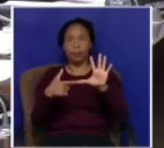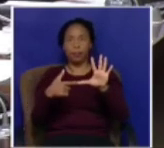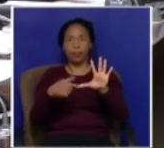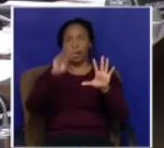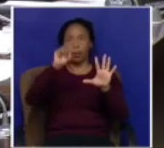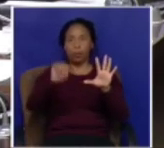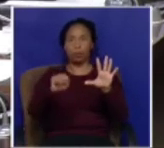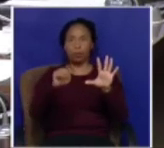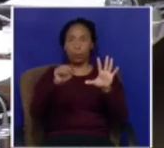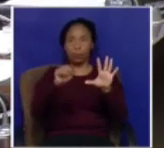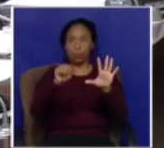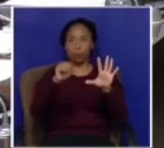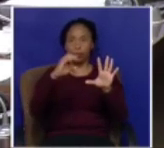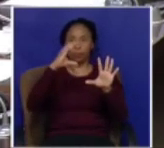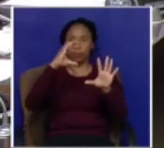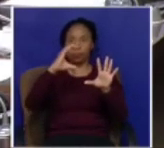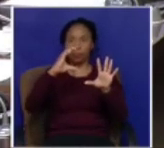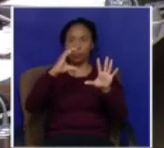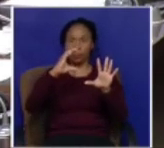Mchunu Gugulethu.